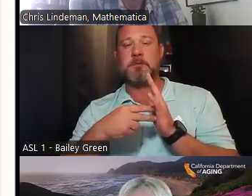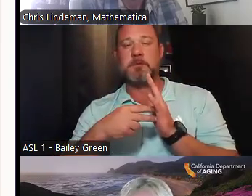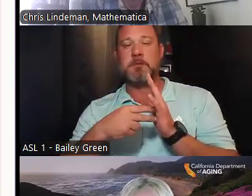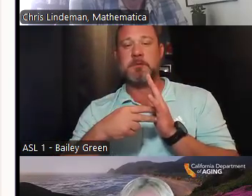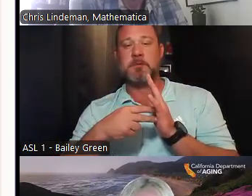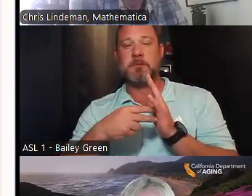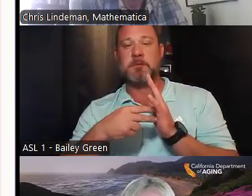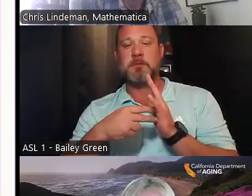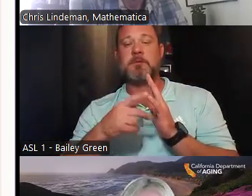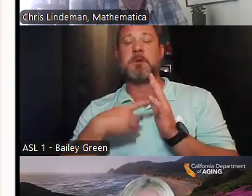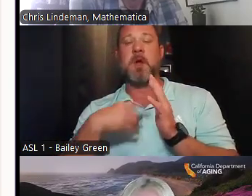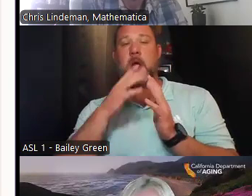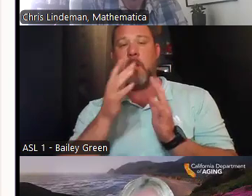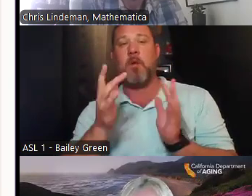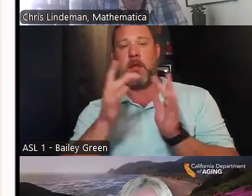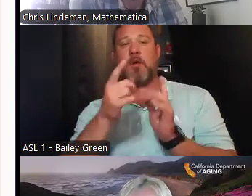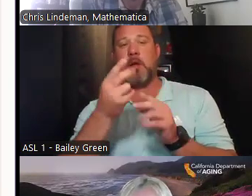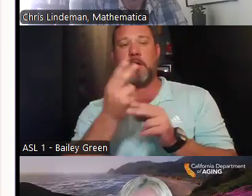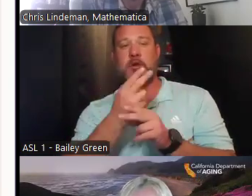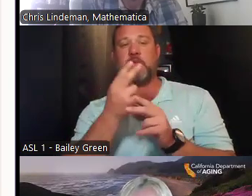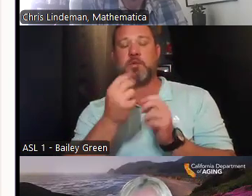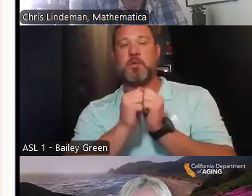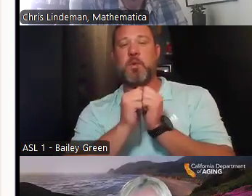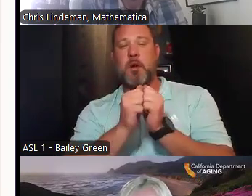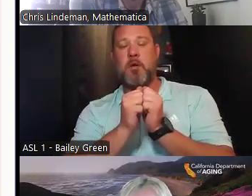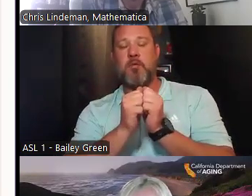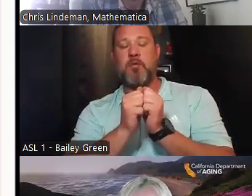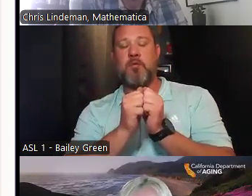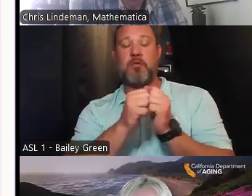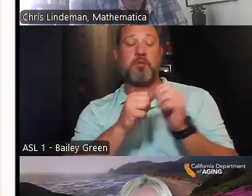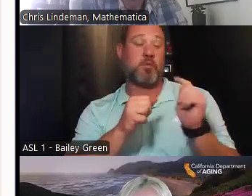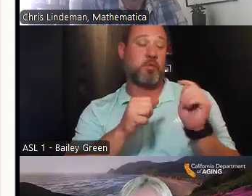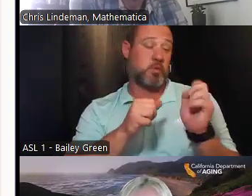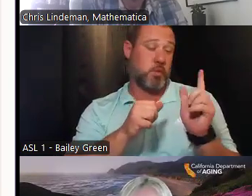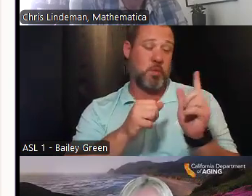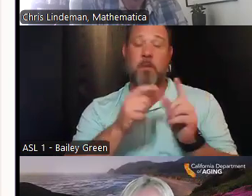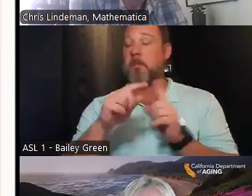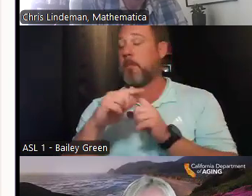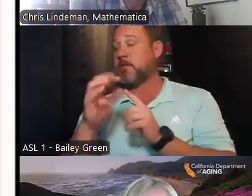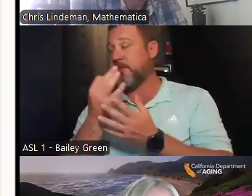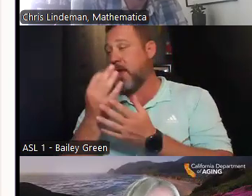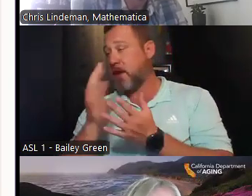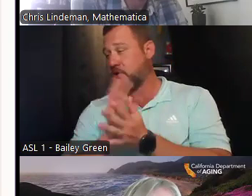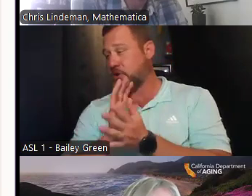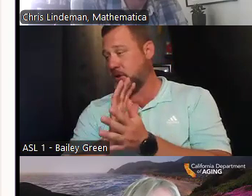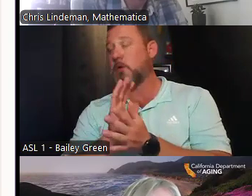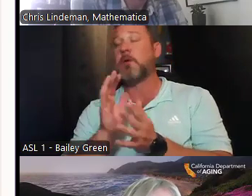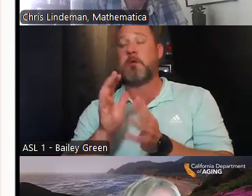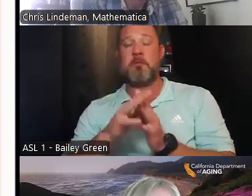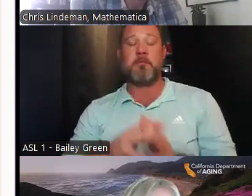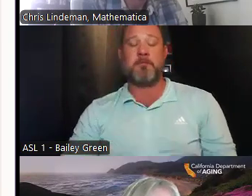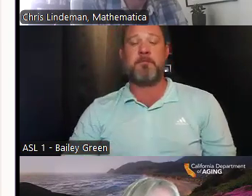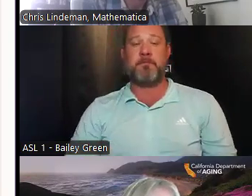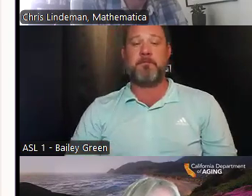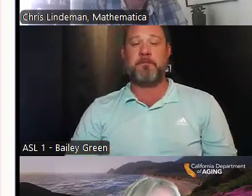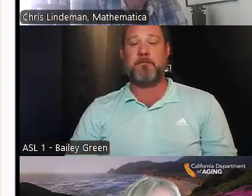I will put that link up, but you could kind of use the two together. So this tool plus the county data fact sheets that we have put together. That's